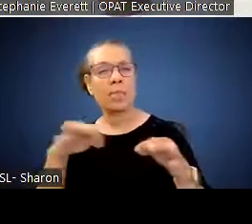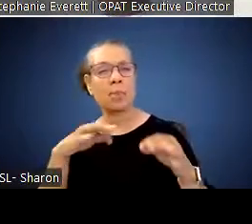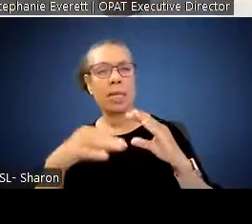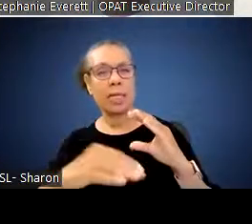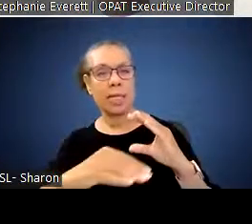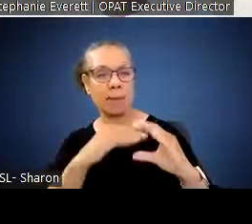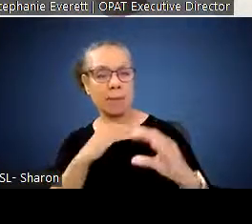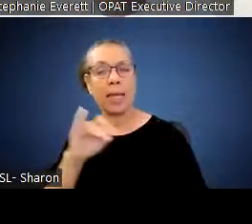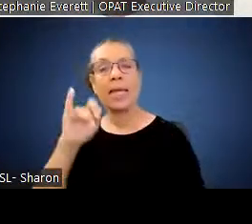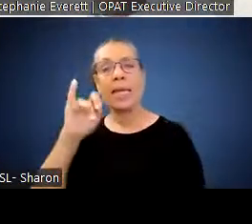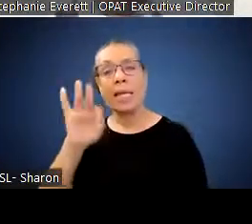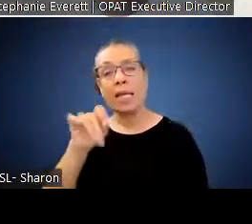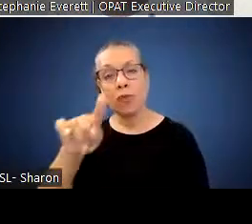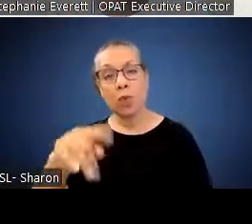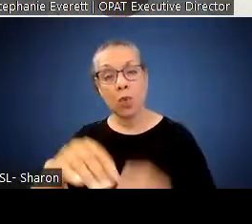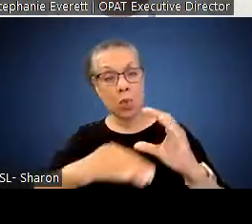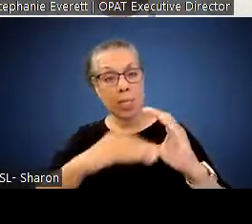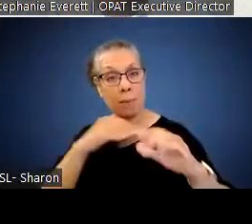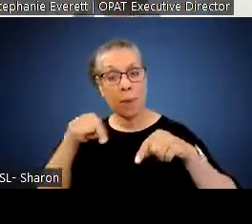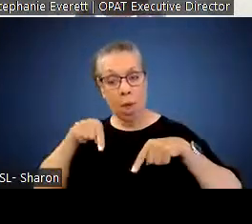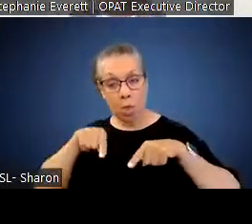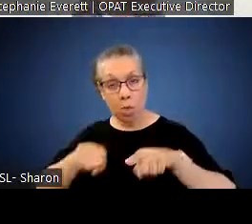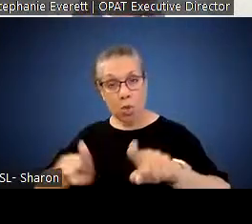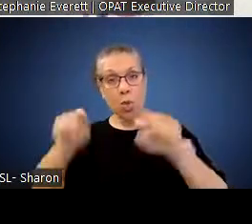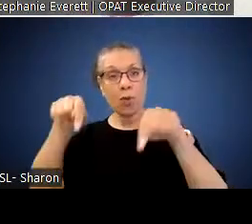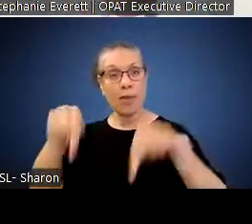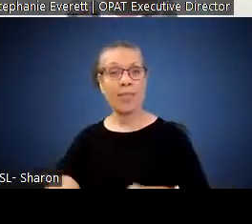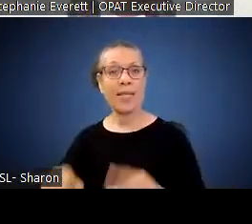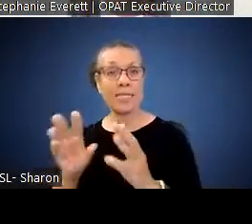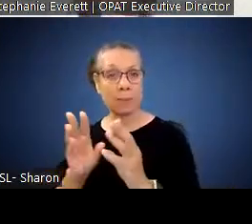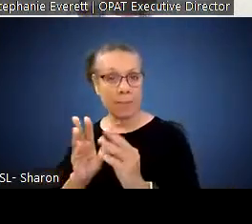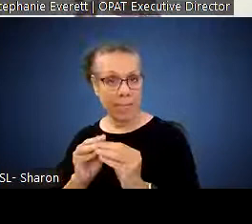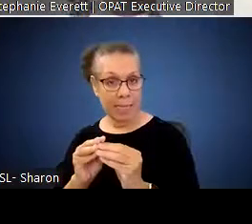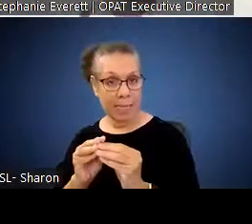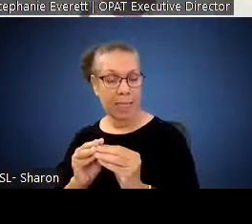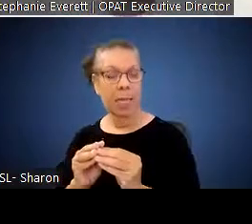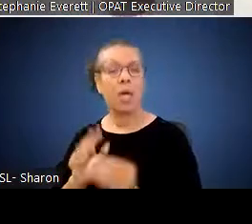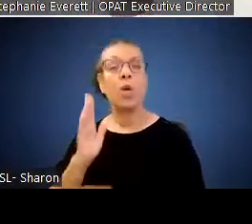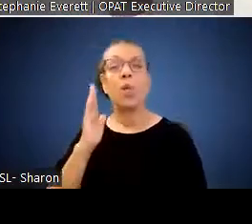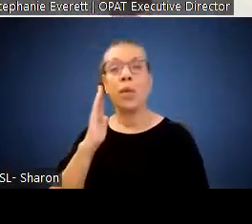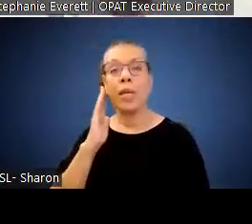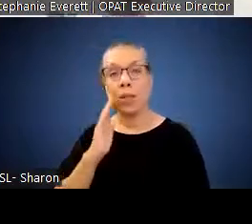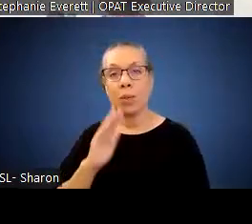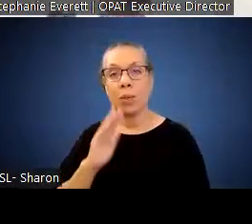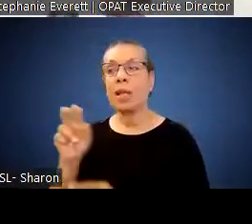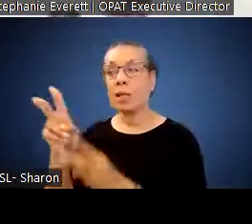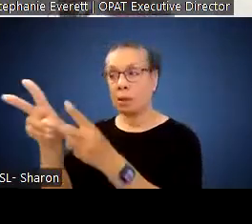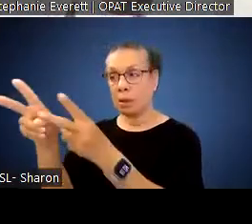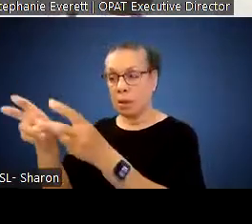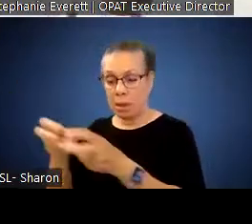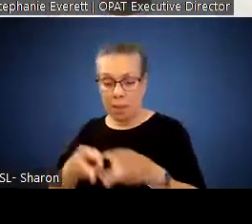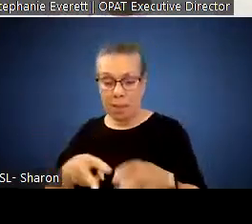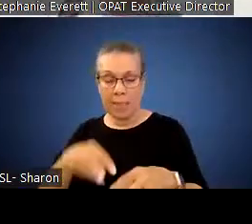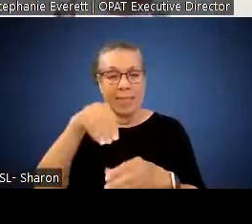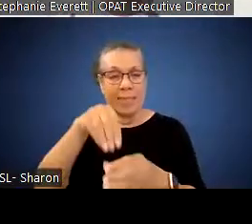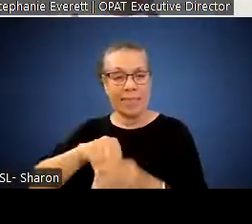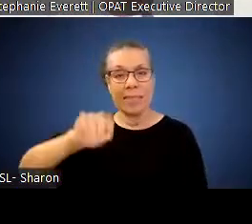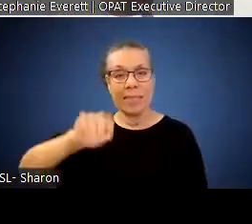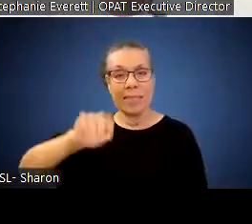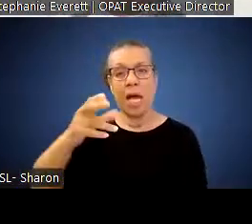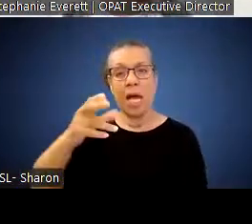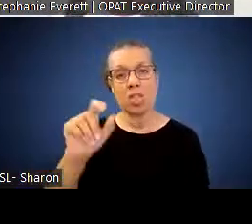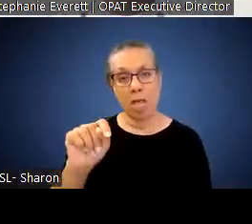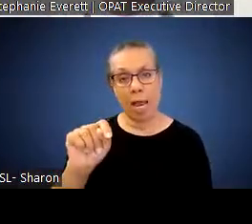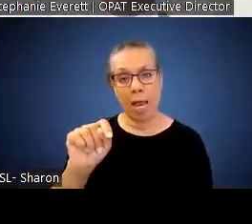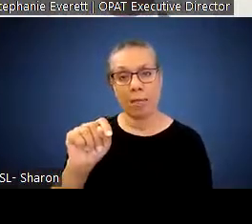If you email us while this meeting is going, we will make sure your email gets into the chat function, so that everyone in the